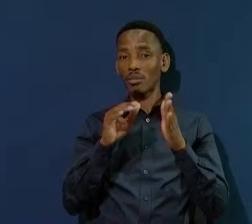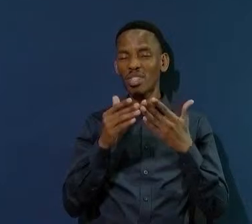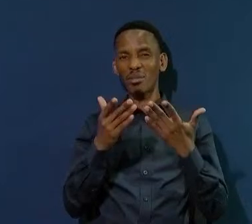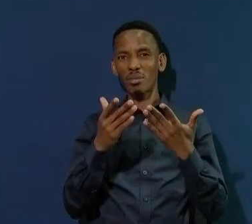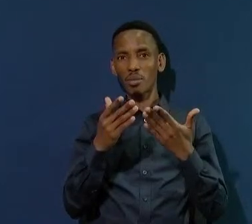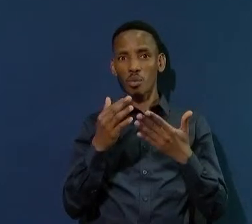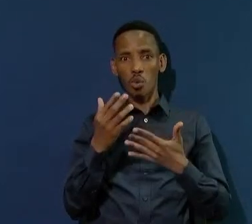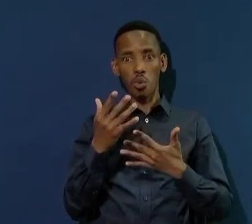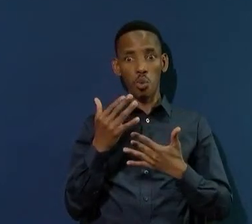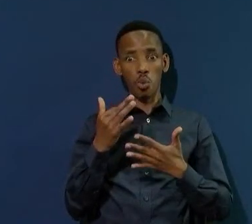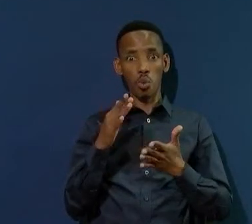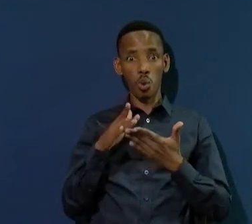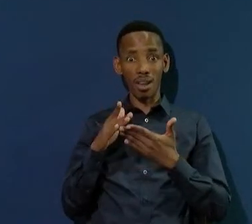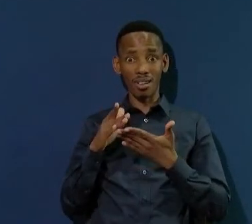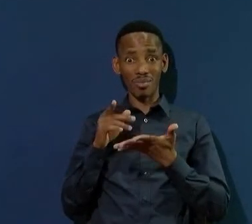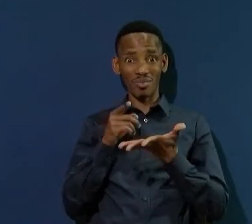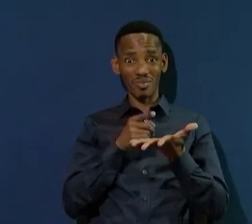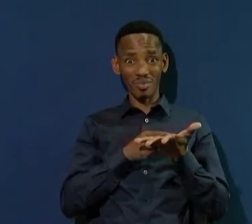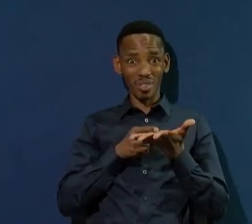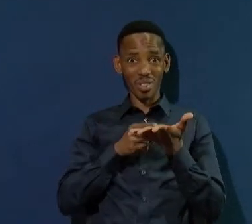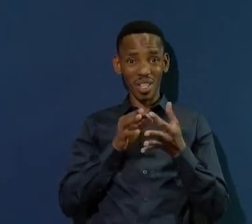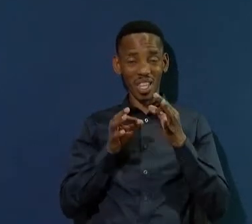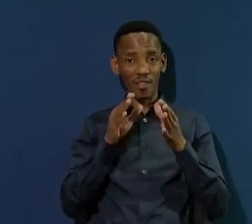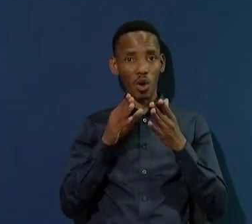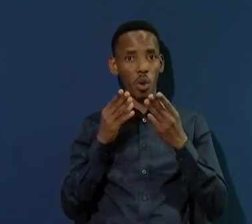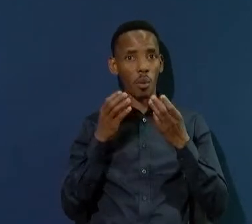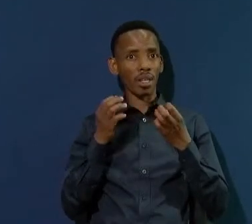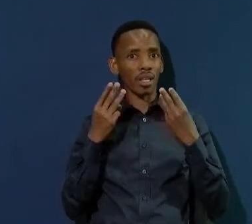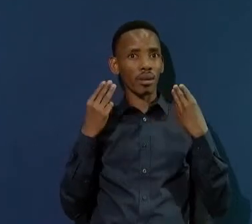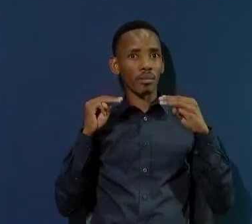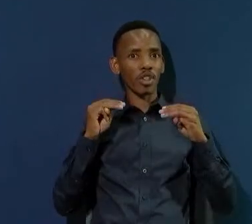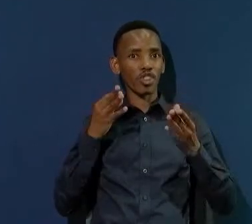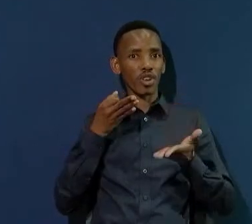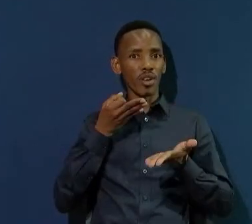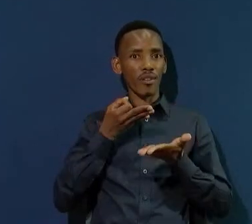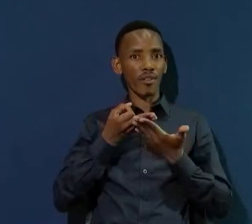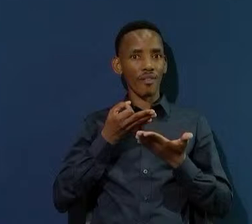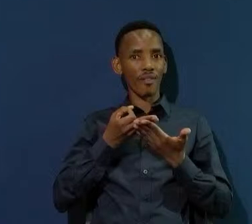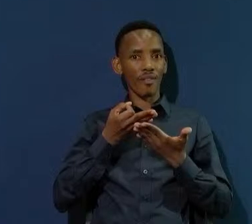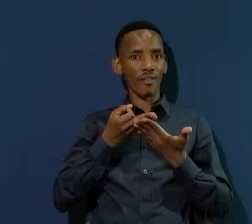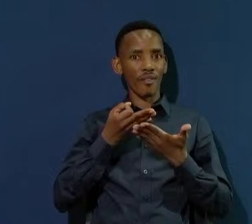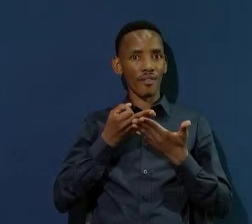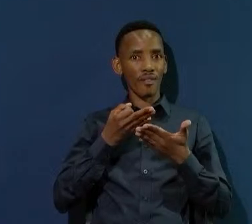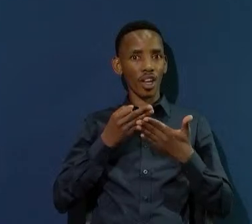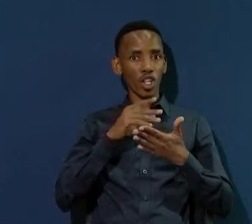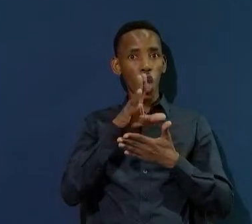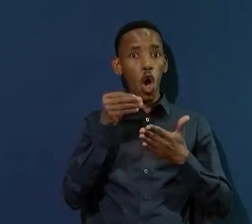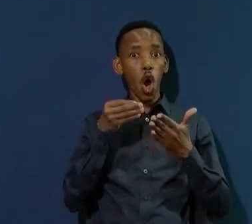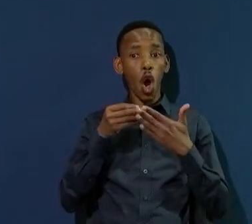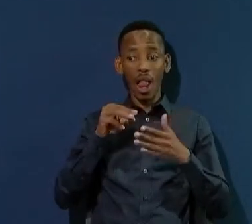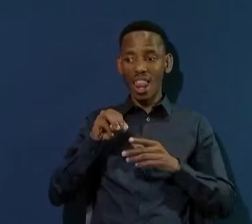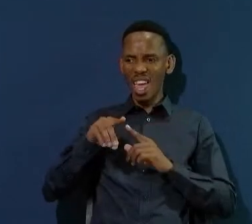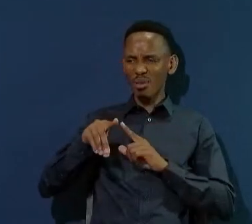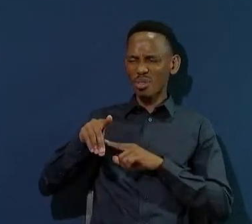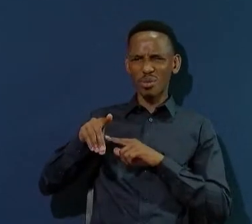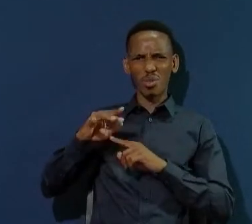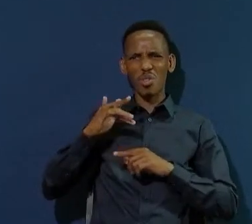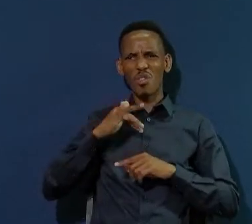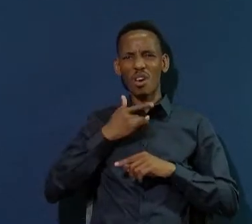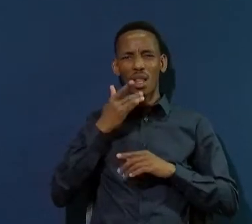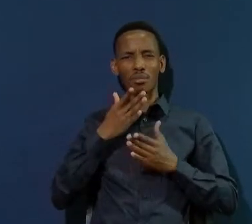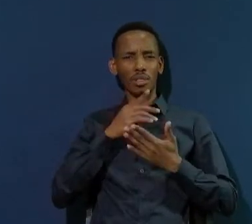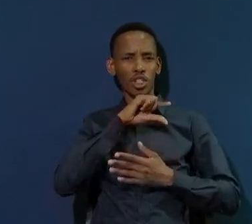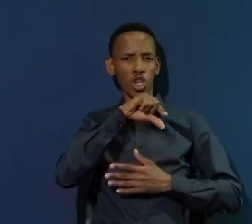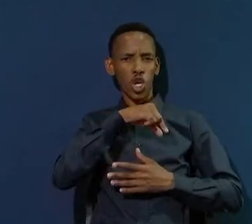be for it. You know, you want what the Minister of Finance and Baronga Babateng, you know, don't have what you feel is the appropriate qualification